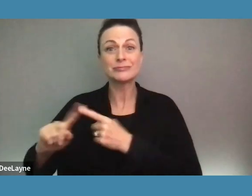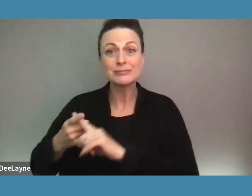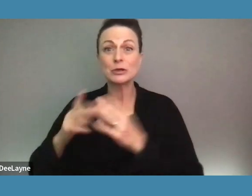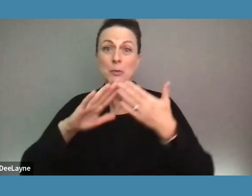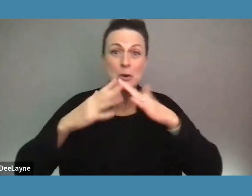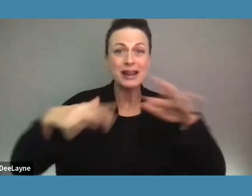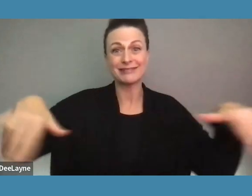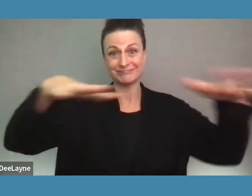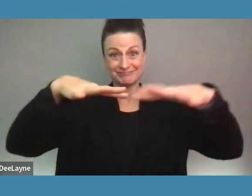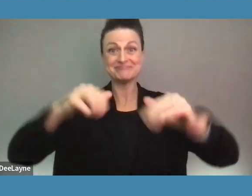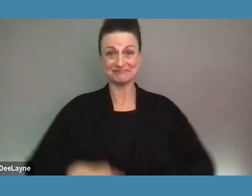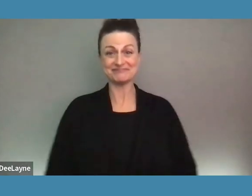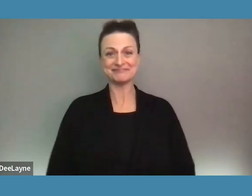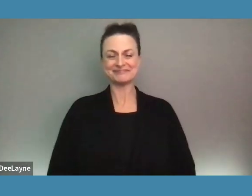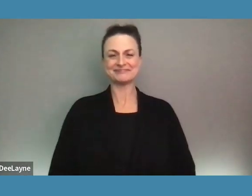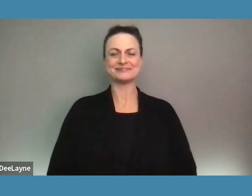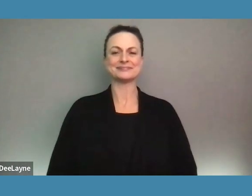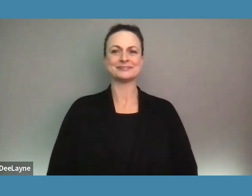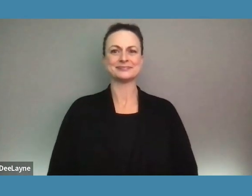community.